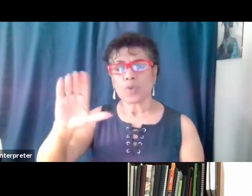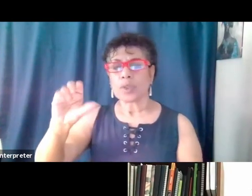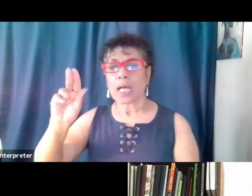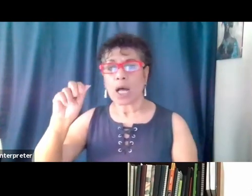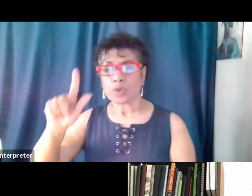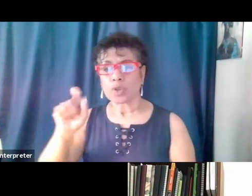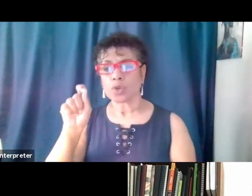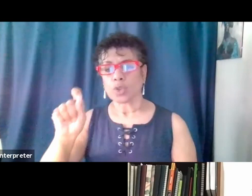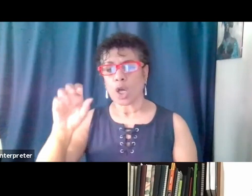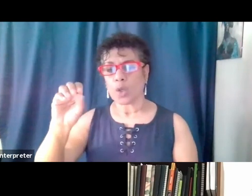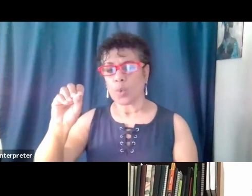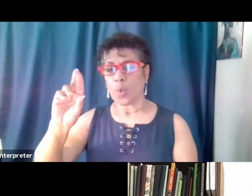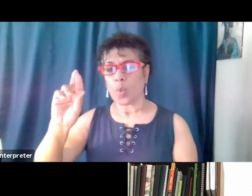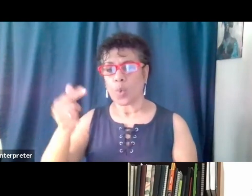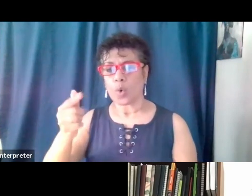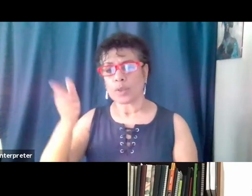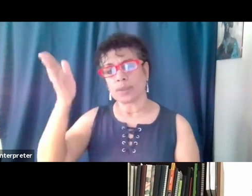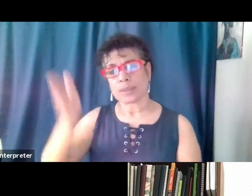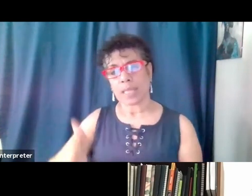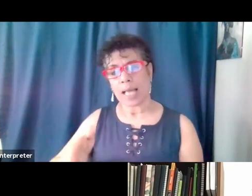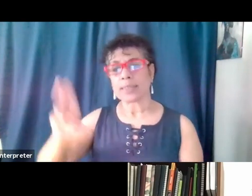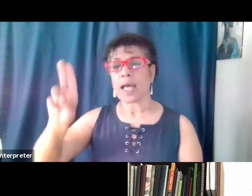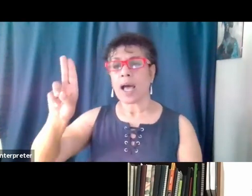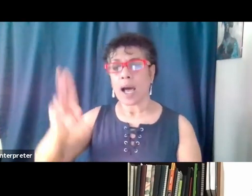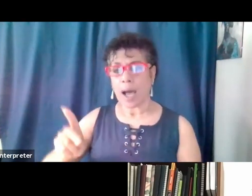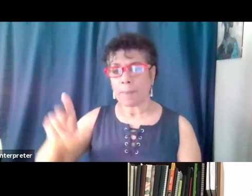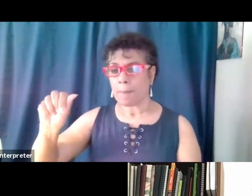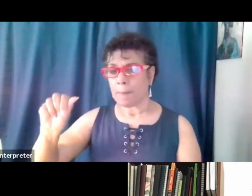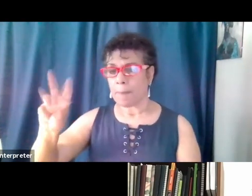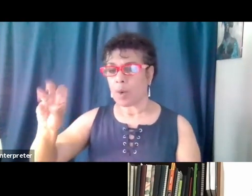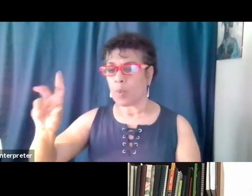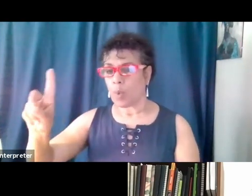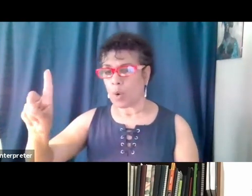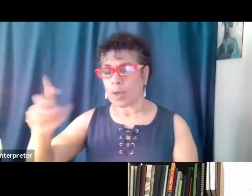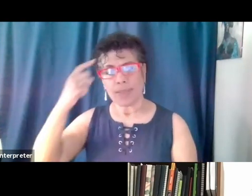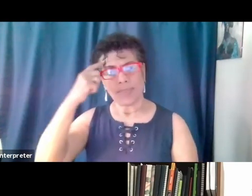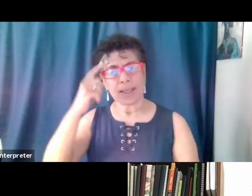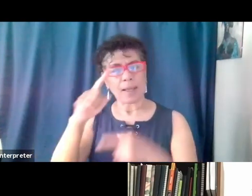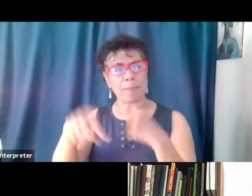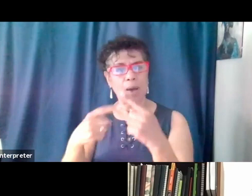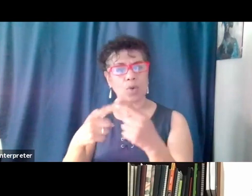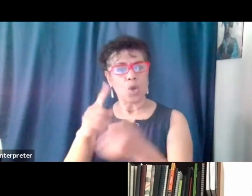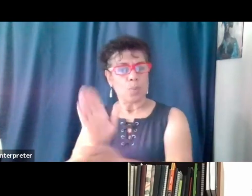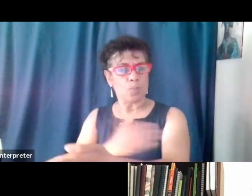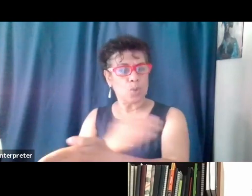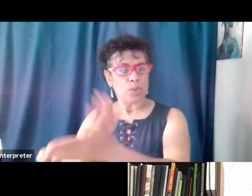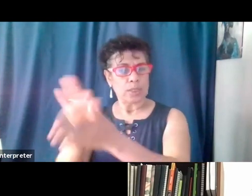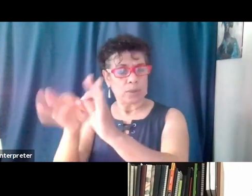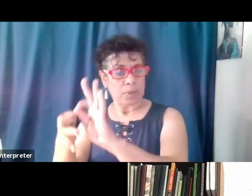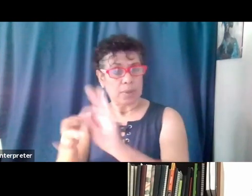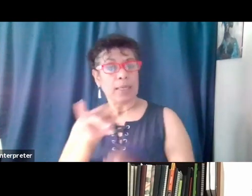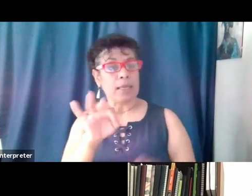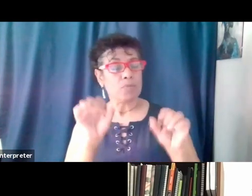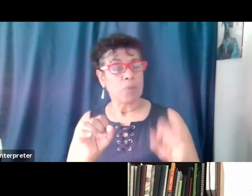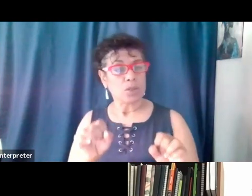massculturalcouncil.org/upaward to find the different ways that you can think about interpreting the music. And if you have the wherewithal,